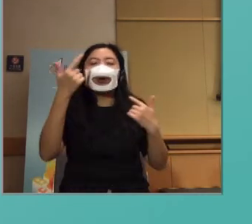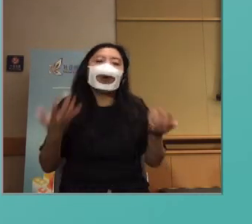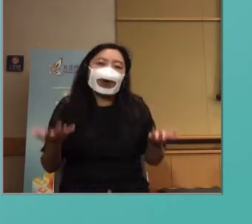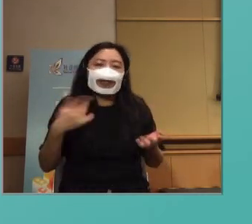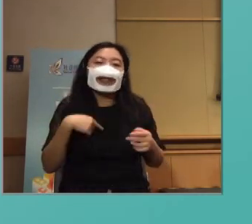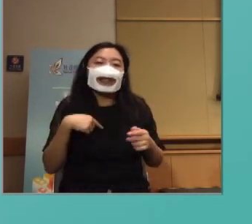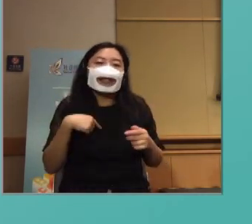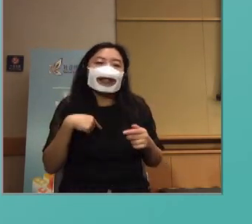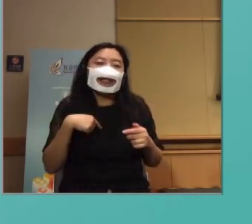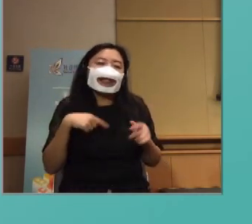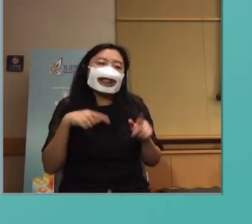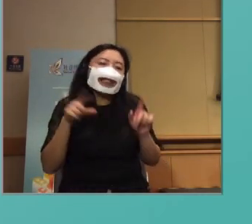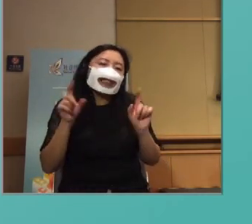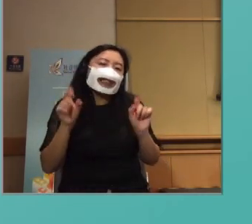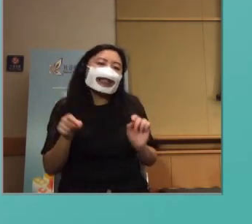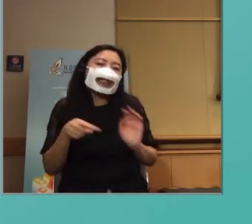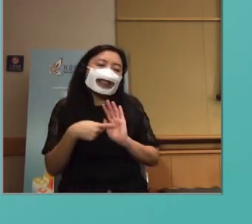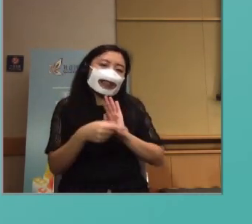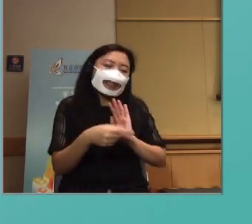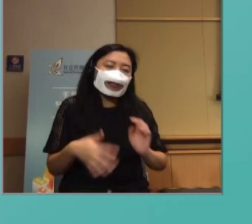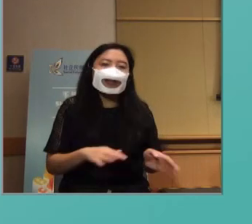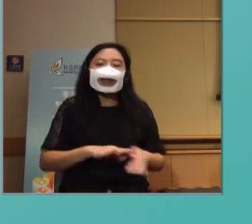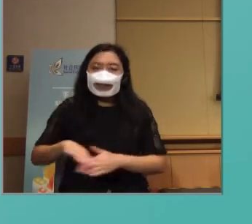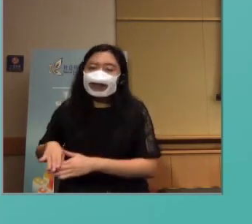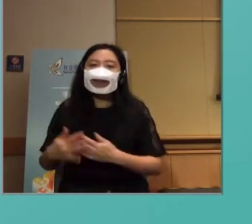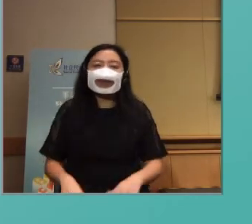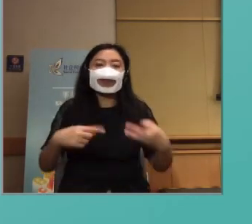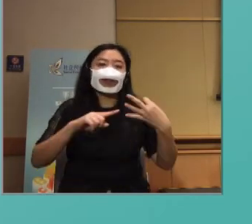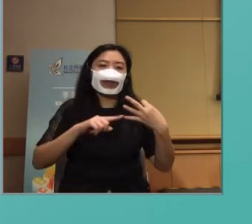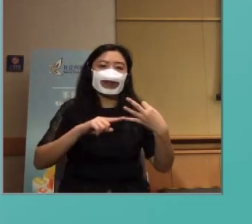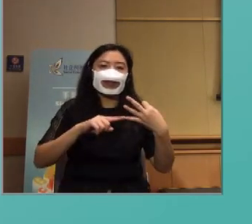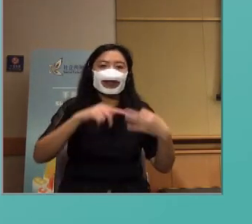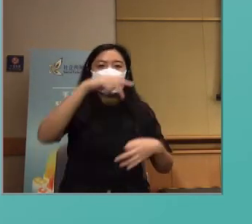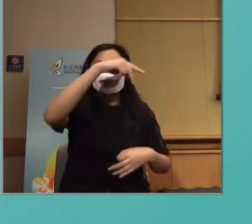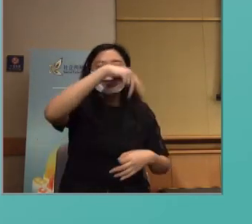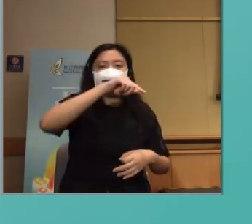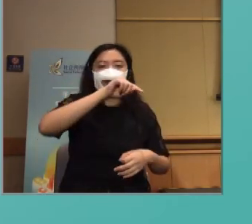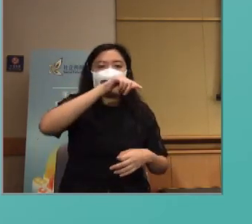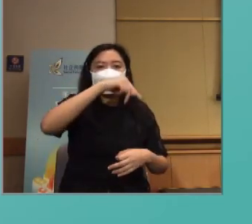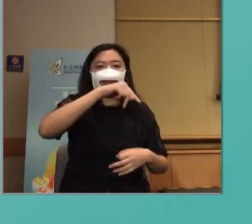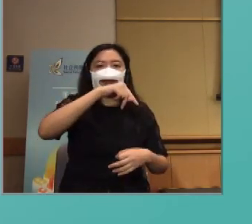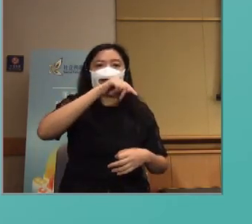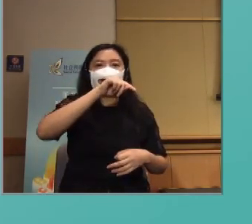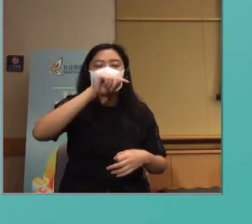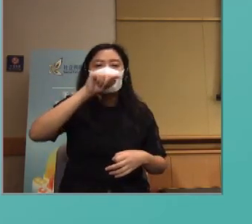collections, I decided to do a demo that PFP collections, this one, the